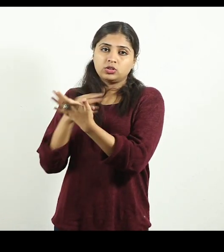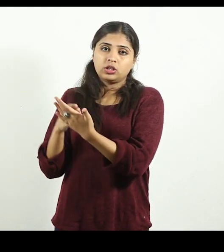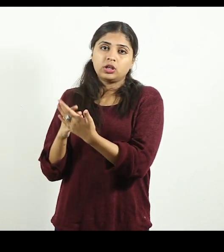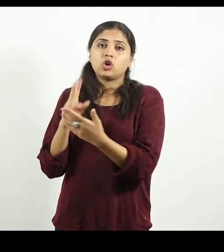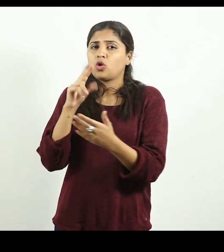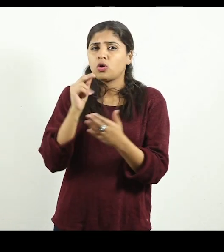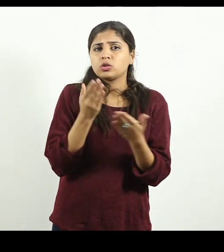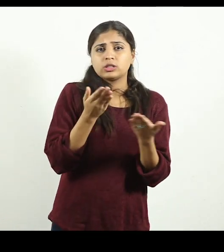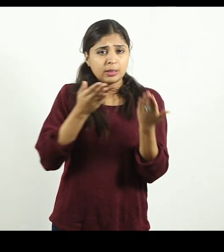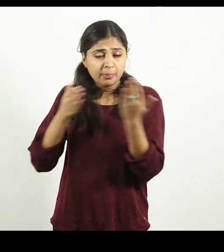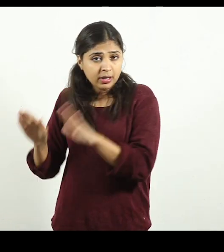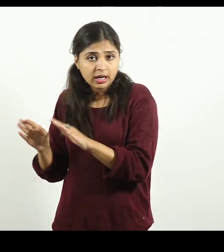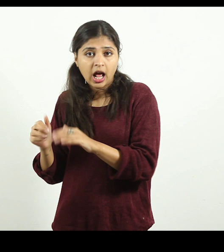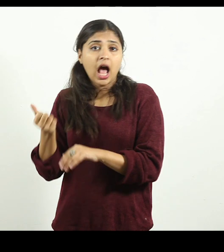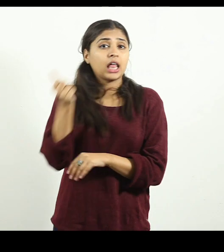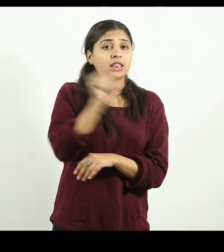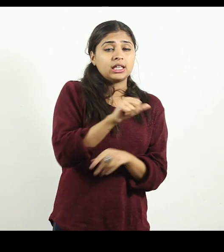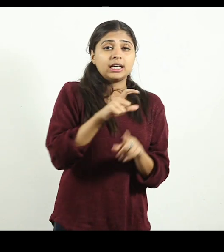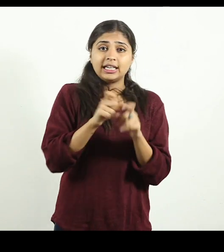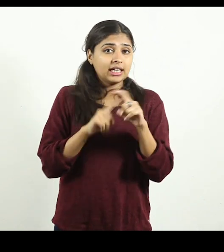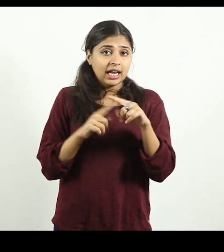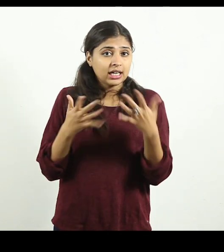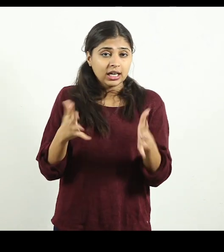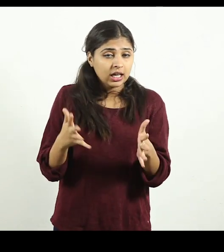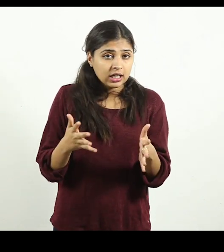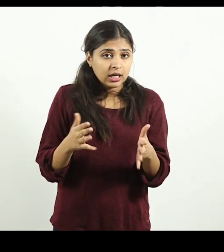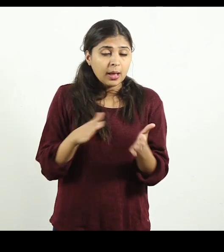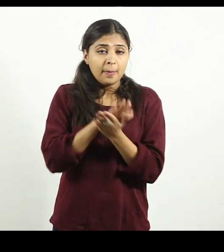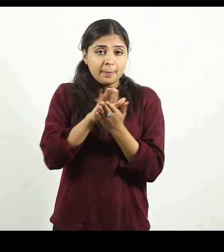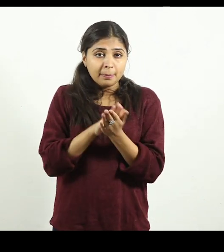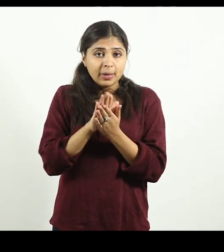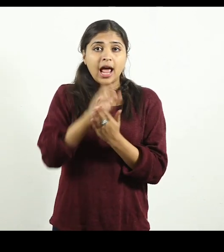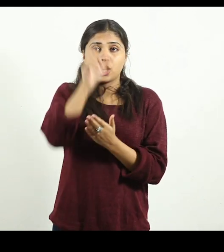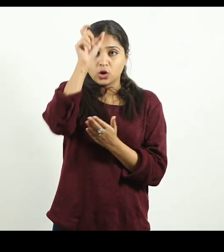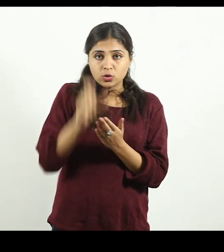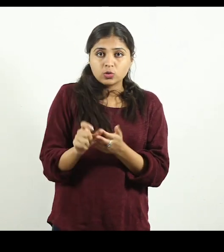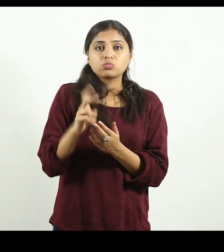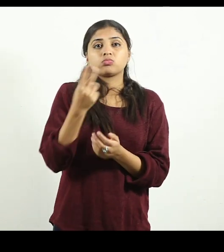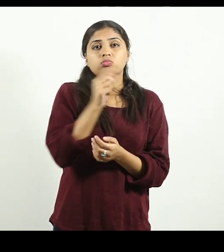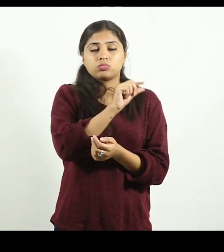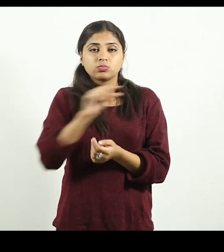separated from the other data with a blank row or column.